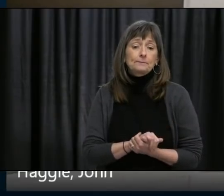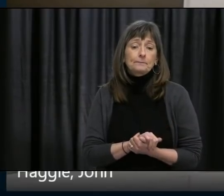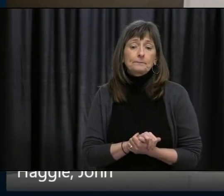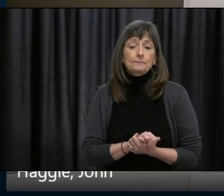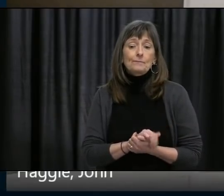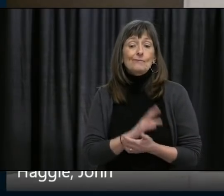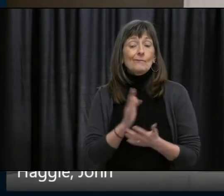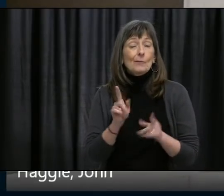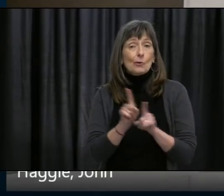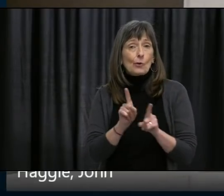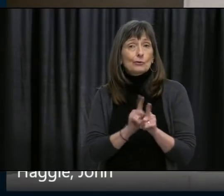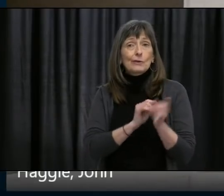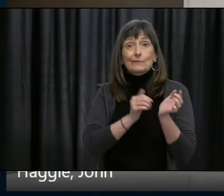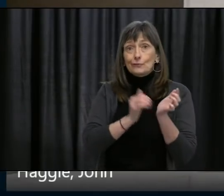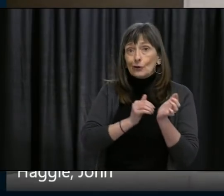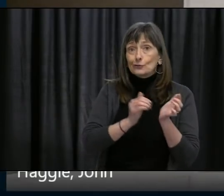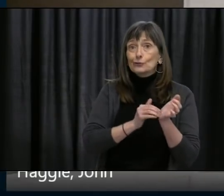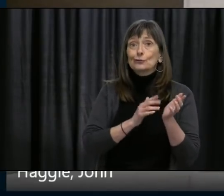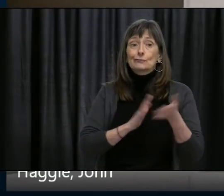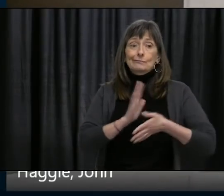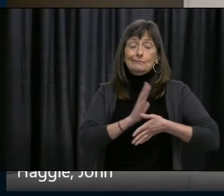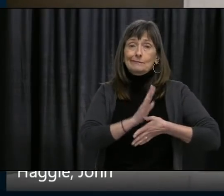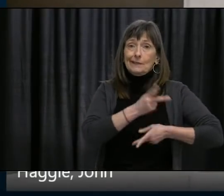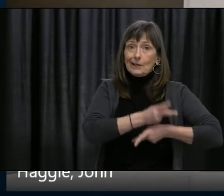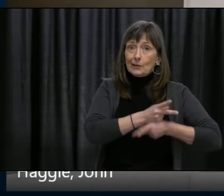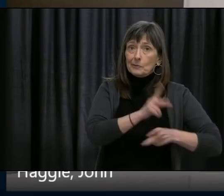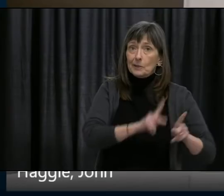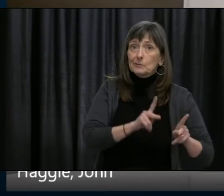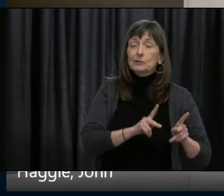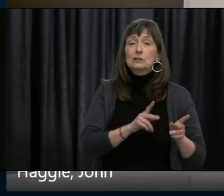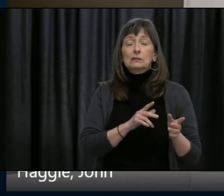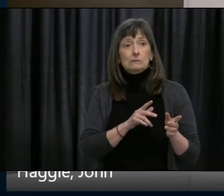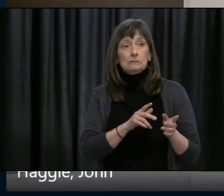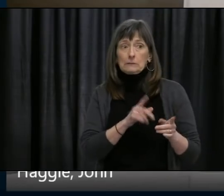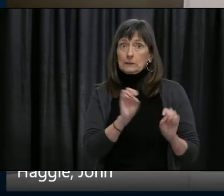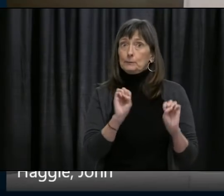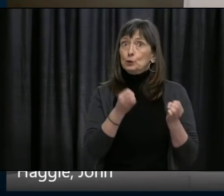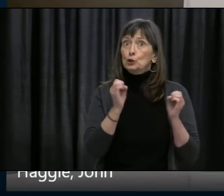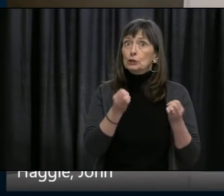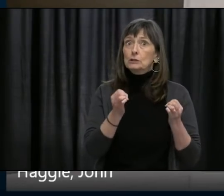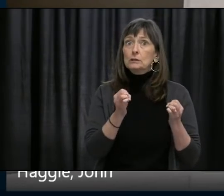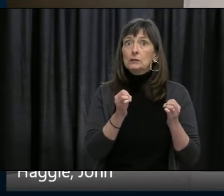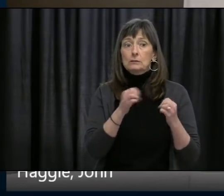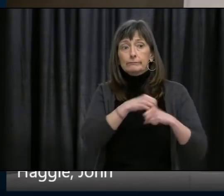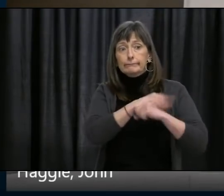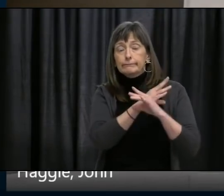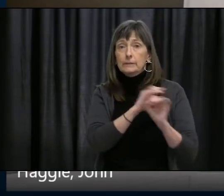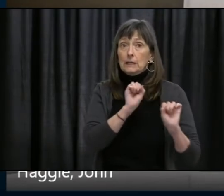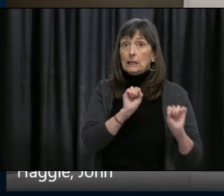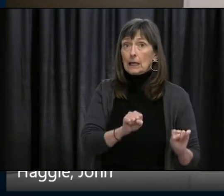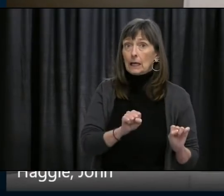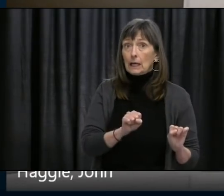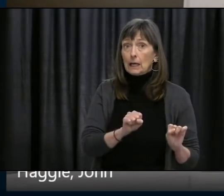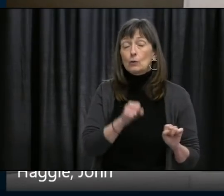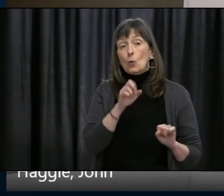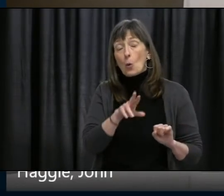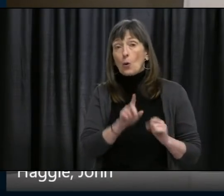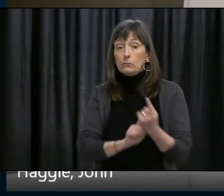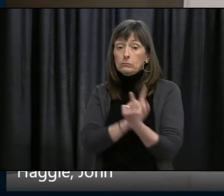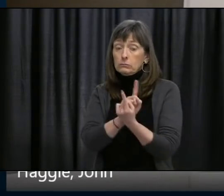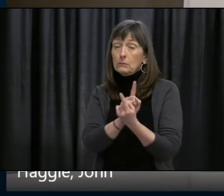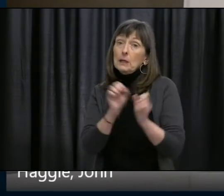physicians, primary care practitioners are available for urgent and emergent consults, be they virtual